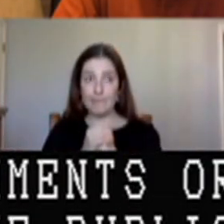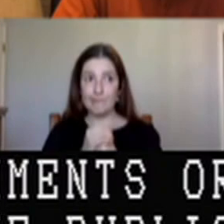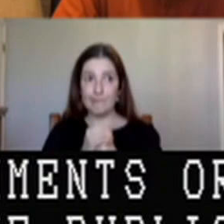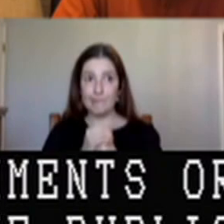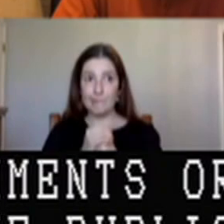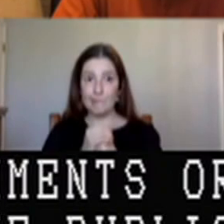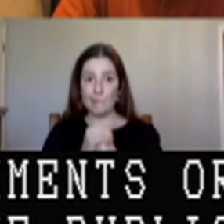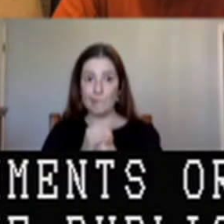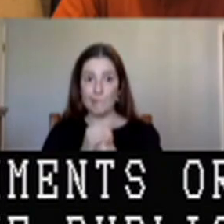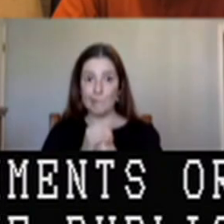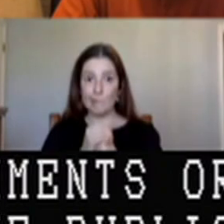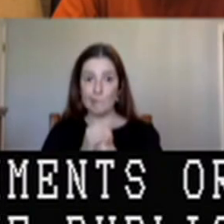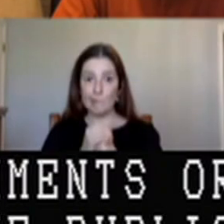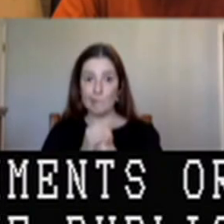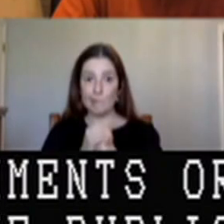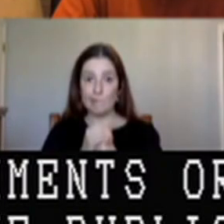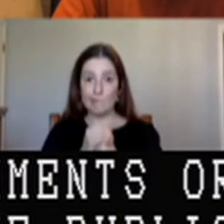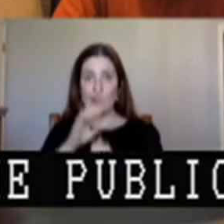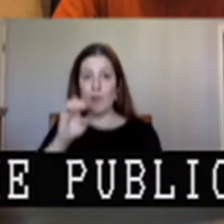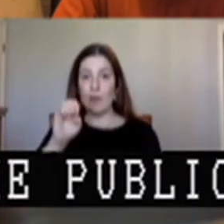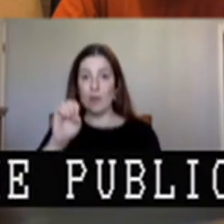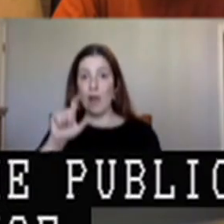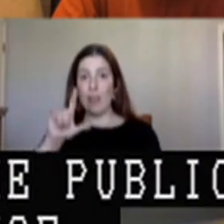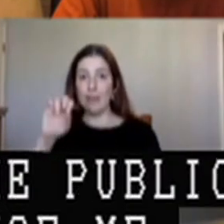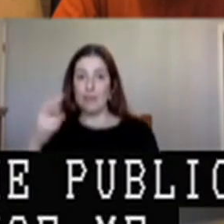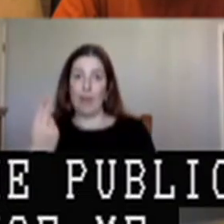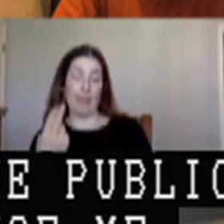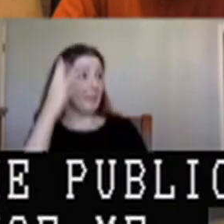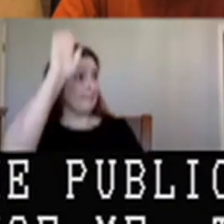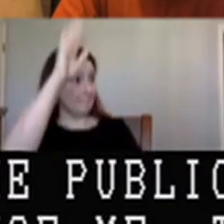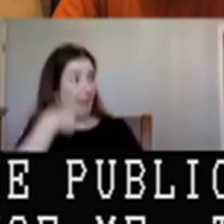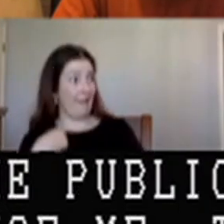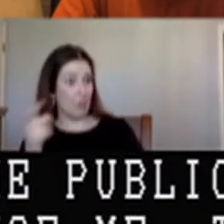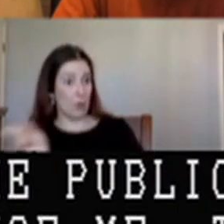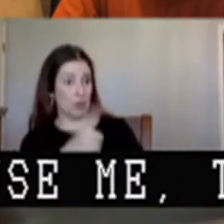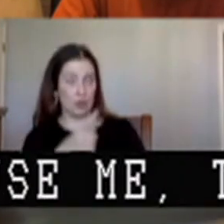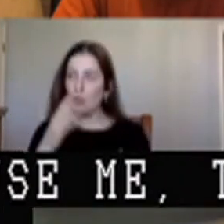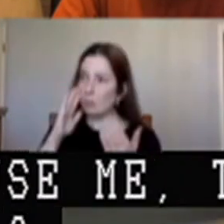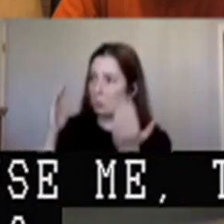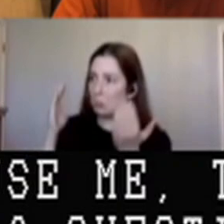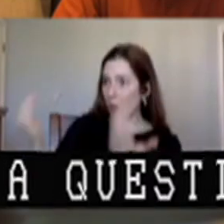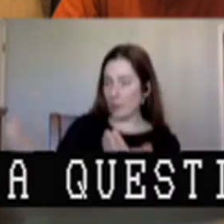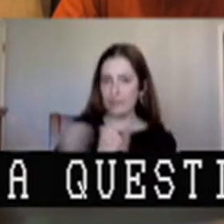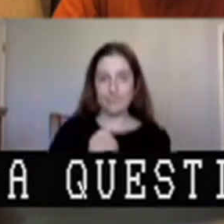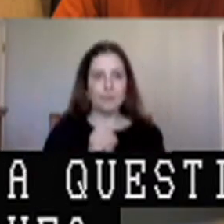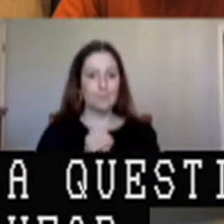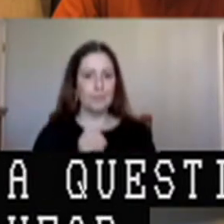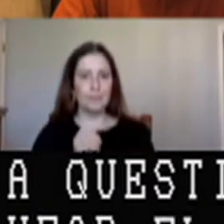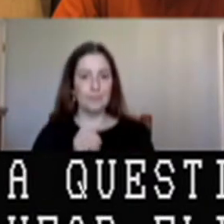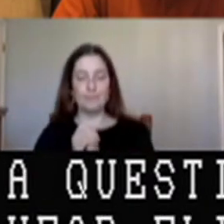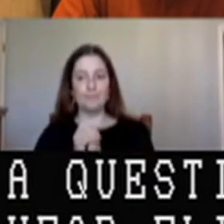Excuse me, Jerry, it's Elizabeth. I do have a question. Go ahead, Elizabeth.